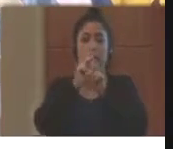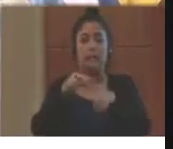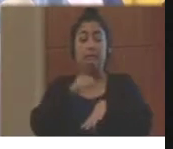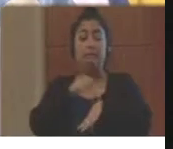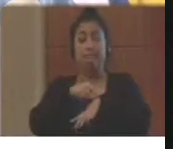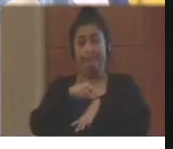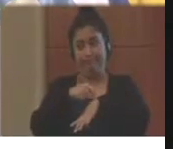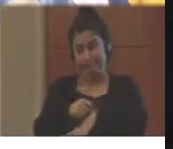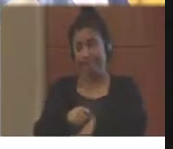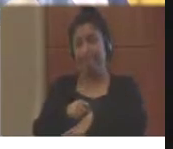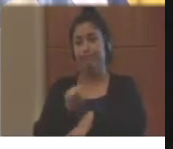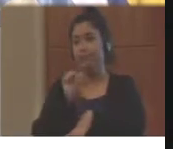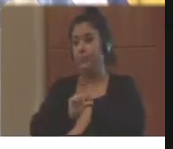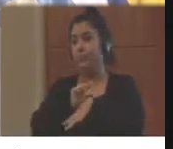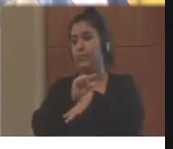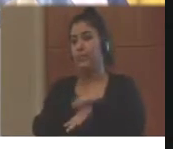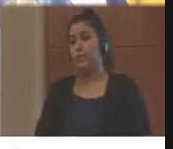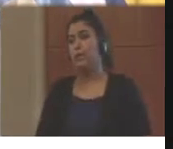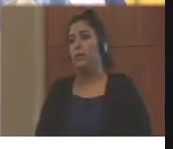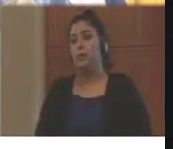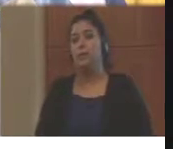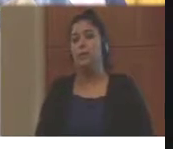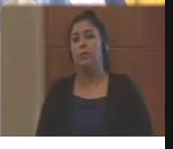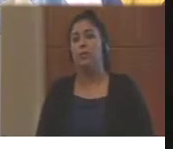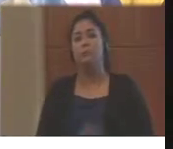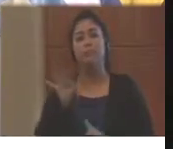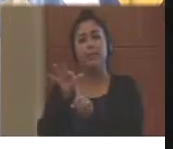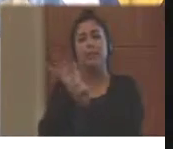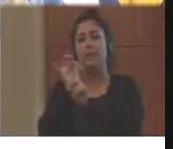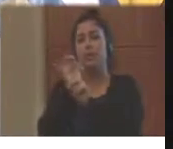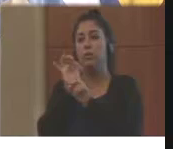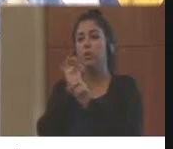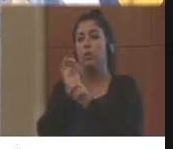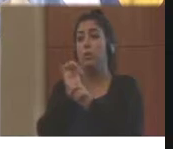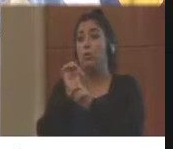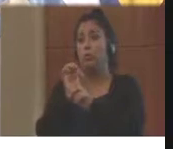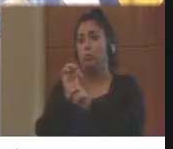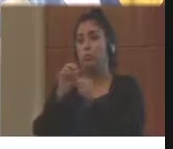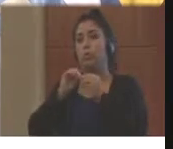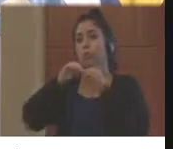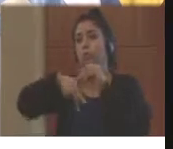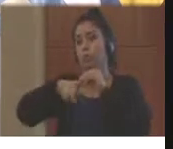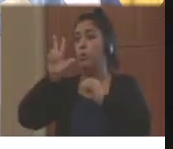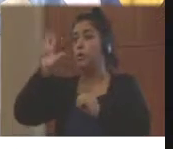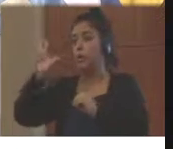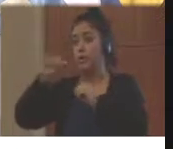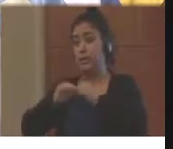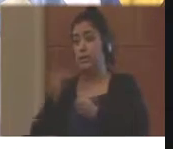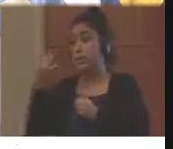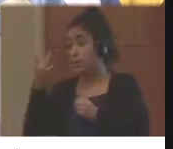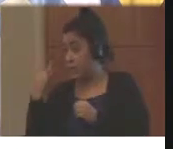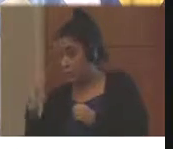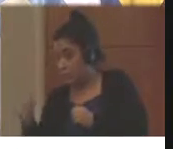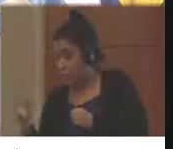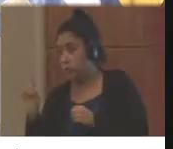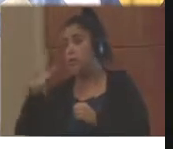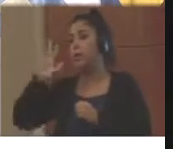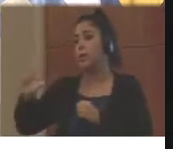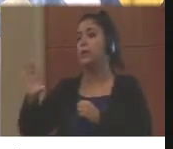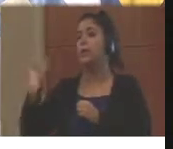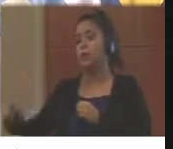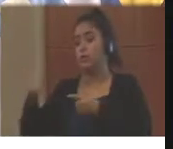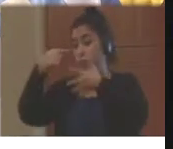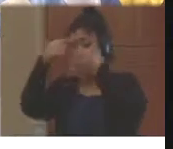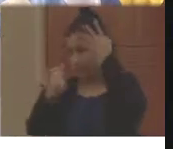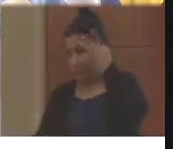And in the interest of time, I want to say that number 3 was especially good, 18 and 38 as well.